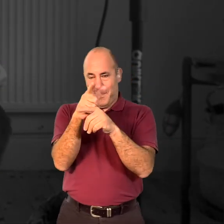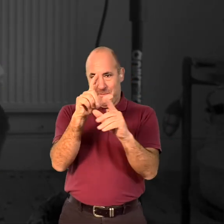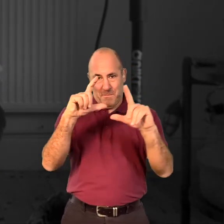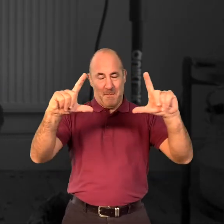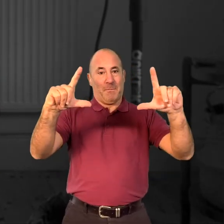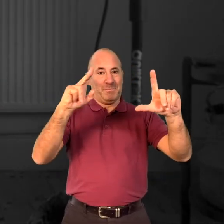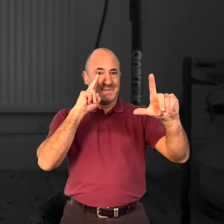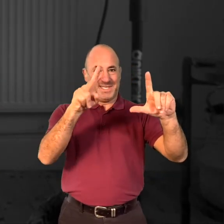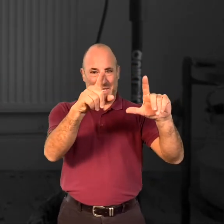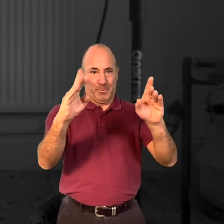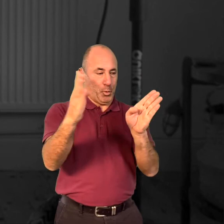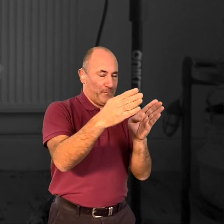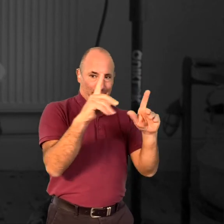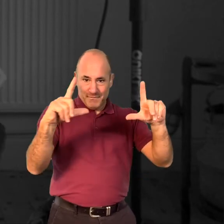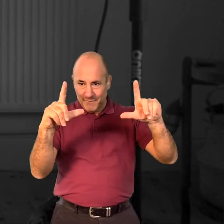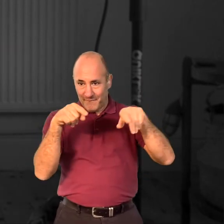Understand where you're going and what you're doing.